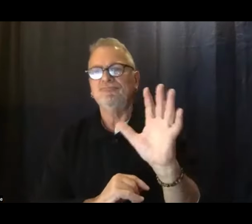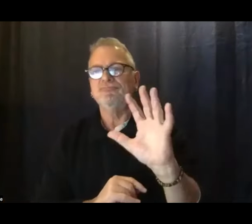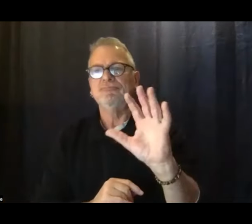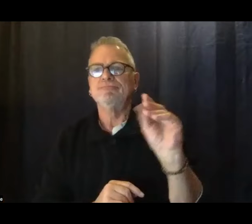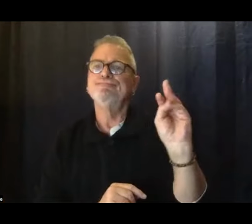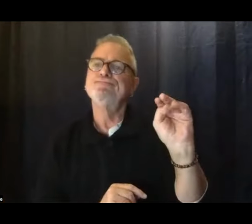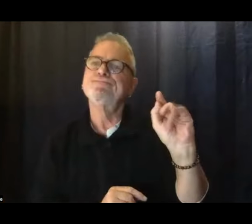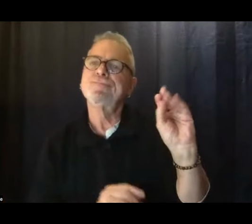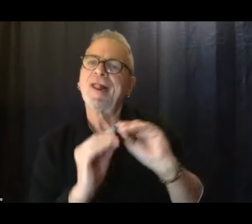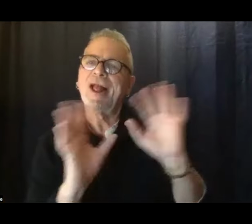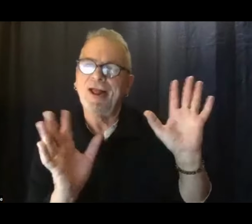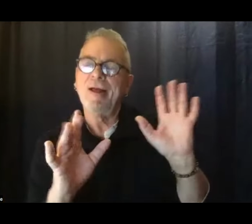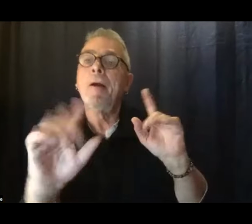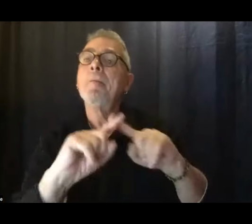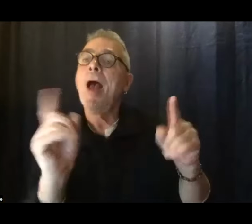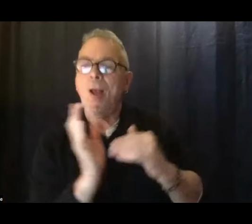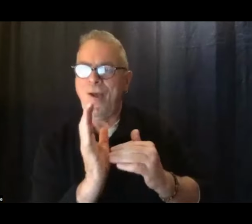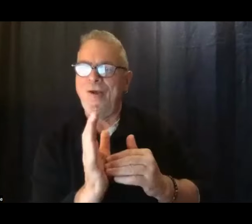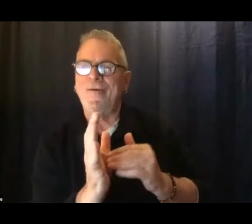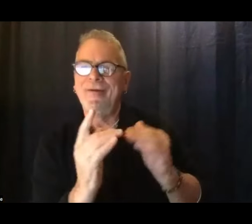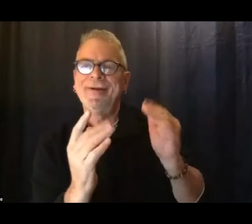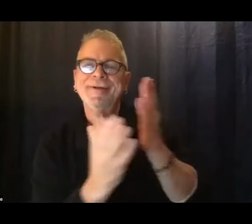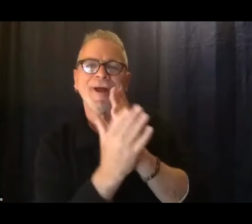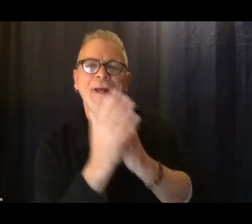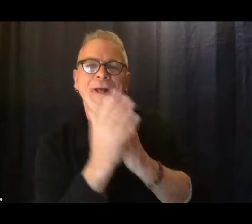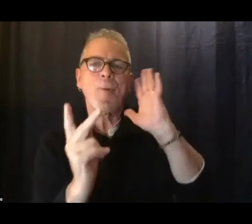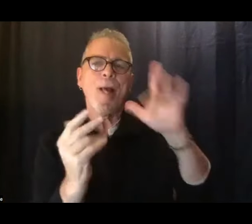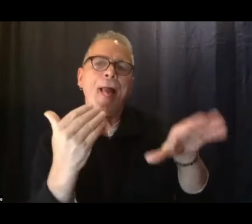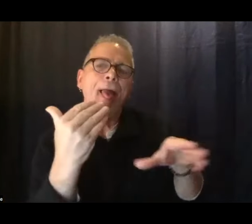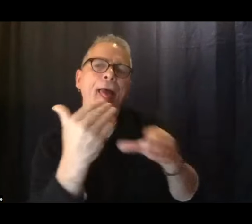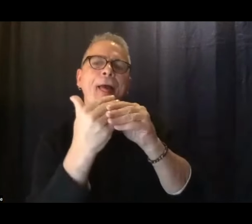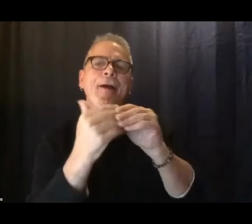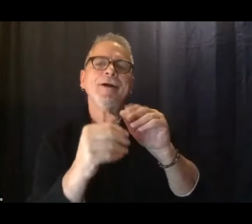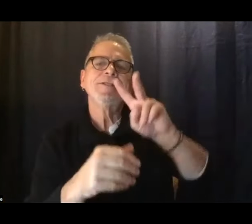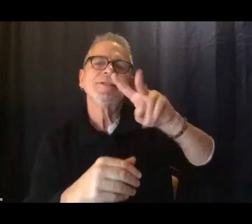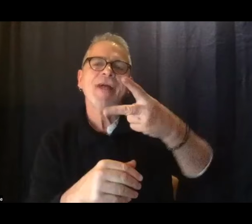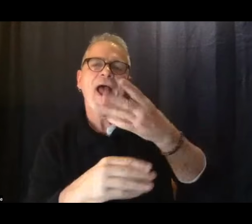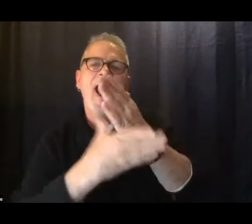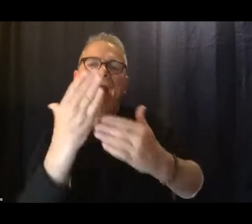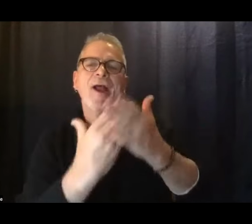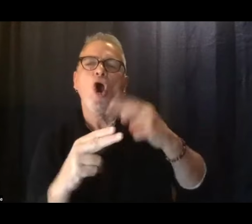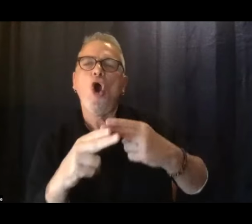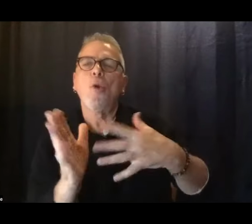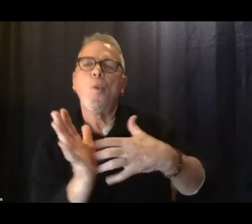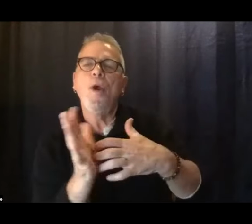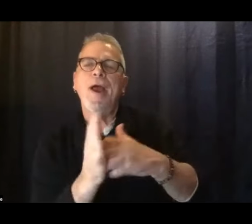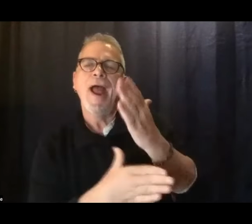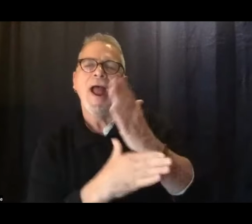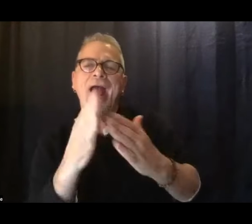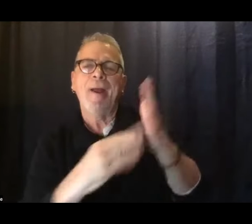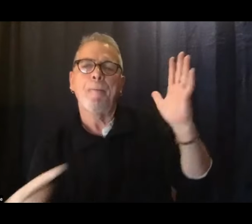It's not fast. It has that clarity to it that allows for easy access.